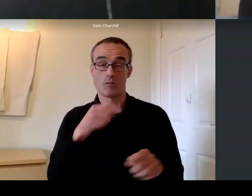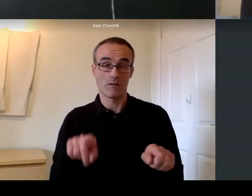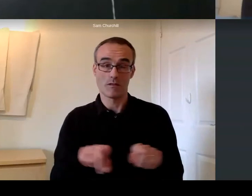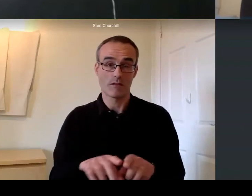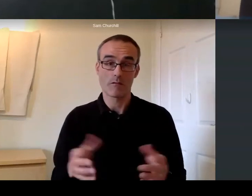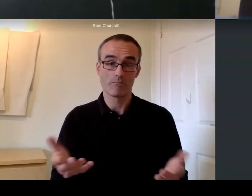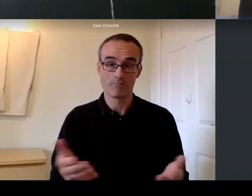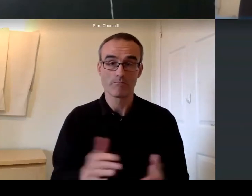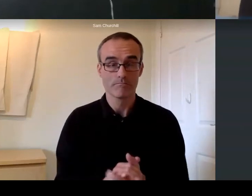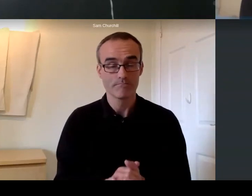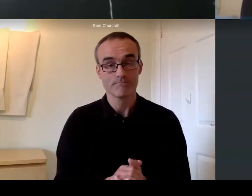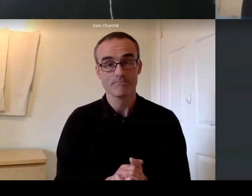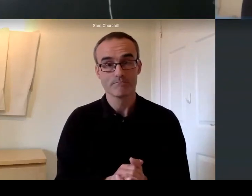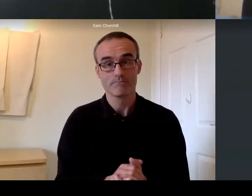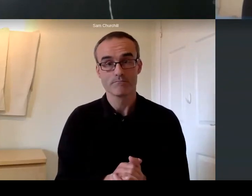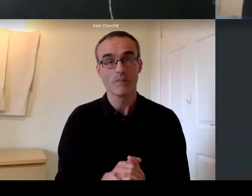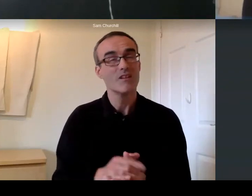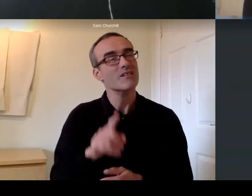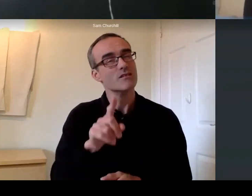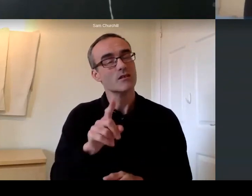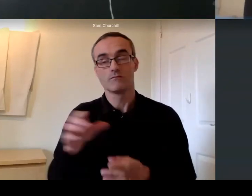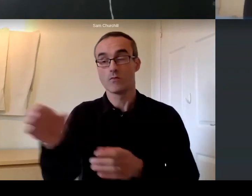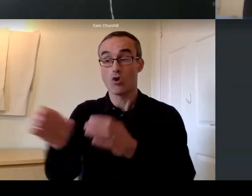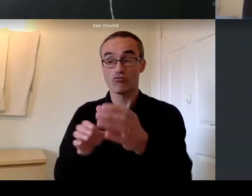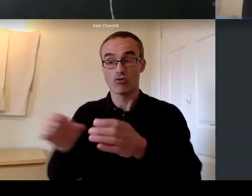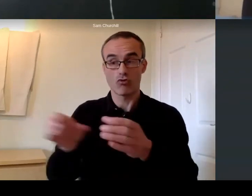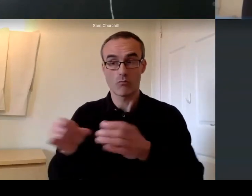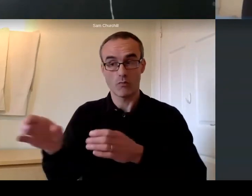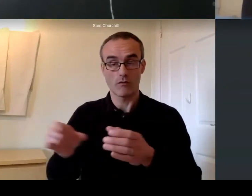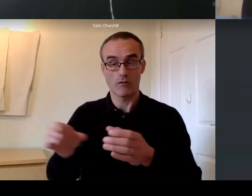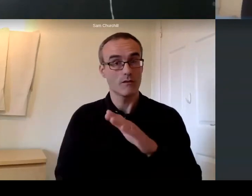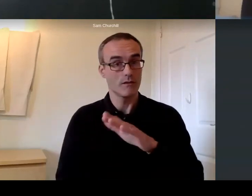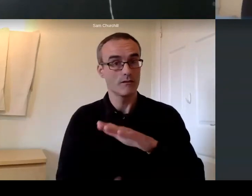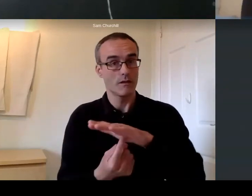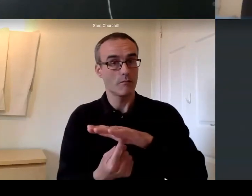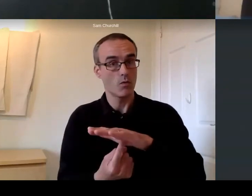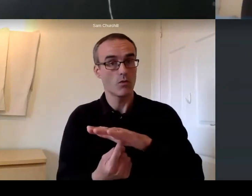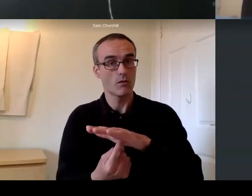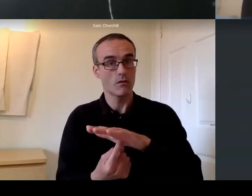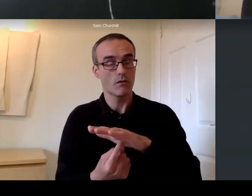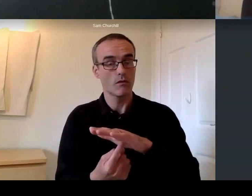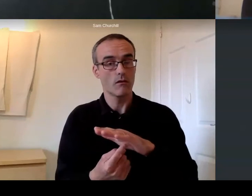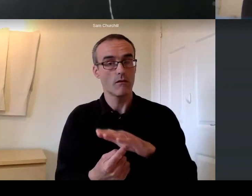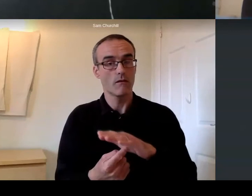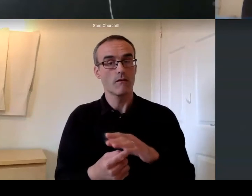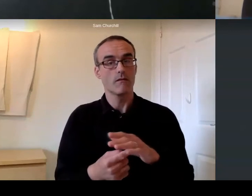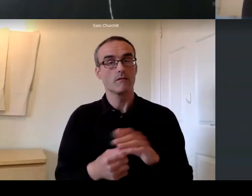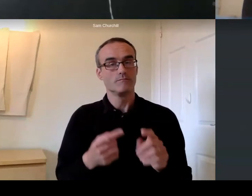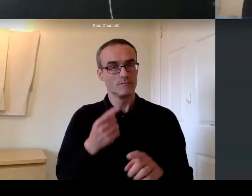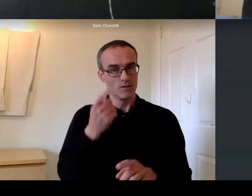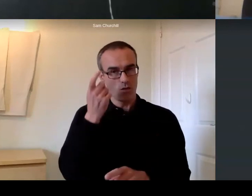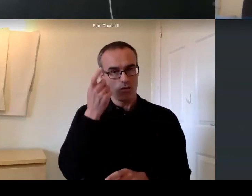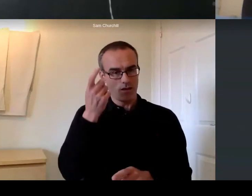Abu, those sort of unconscious biases that may come in terms of when organisations are recruiting.